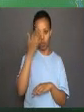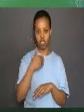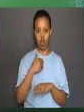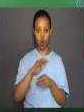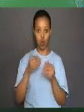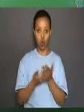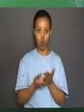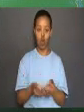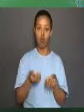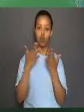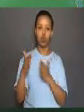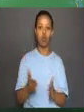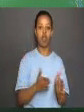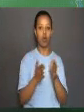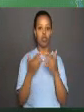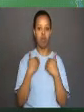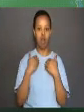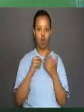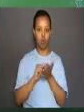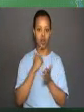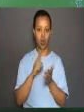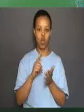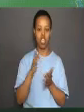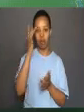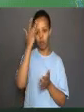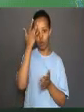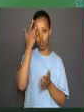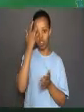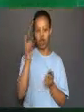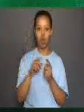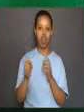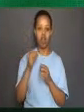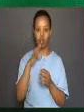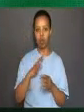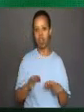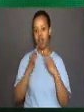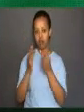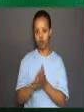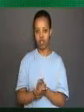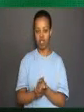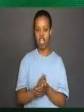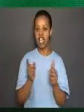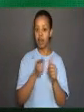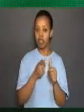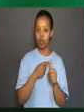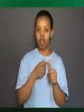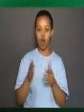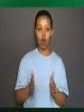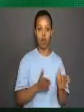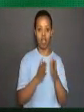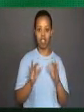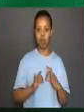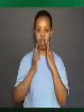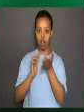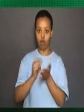there are several ways in which diseases can be transmitted. The first route of